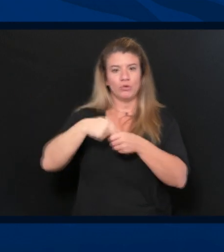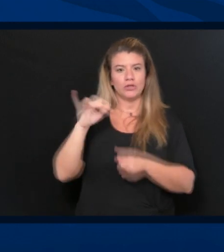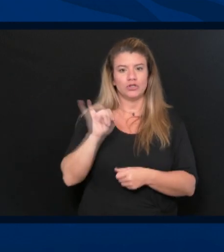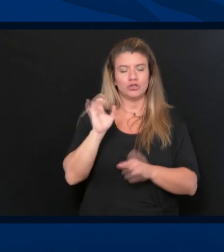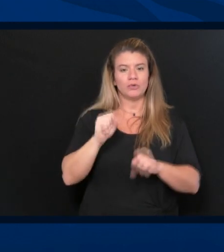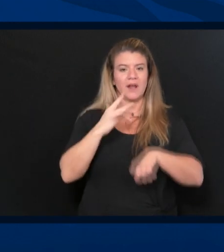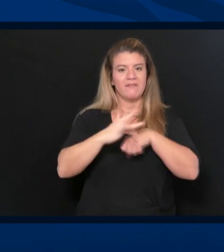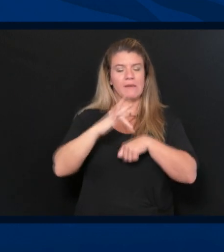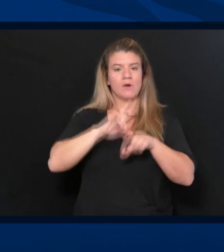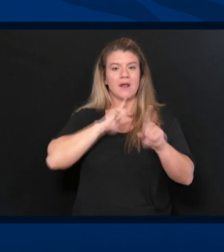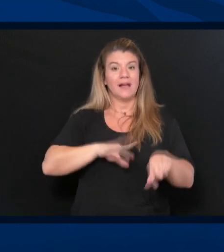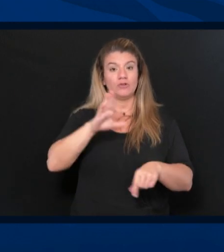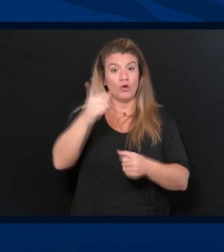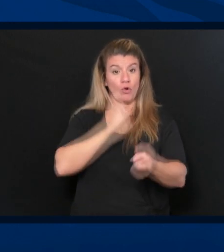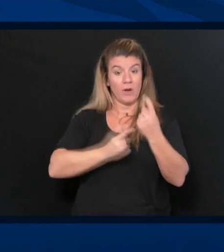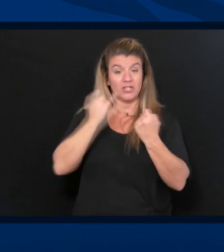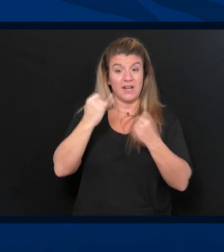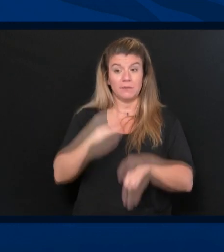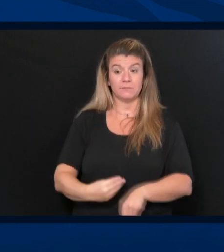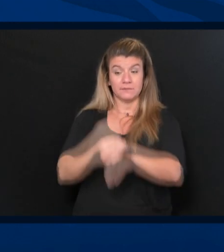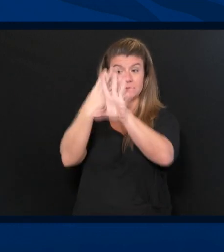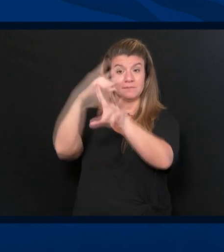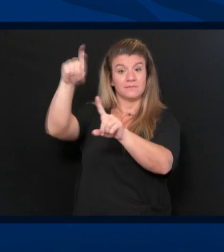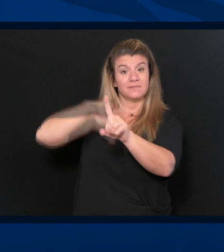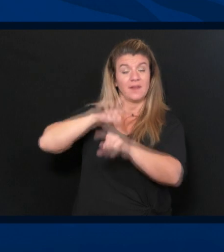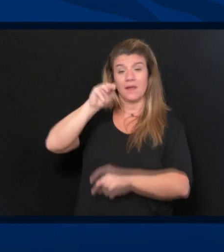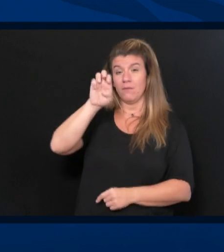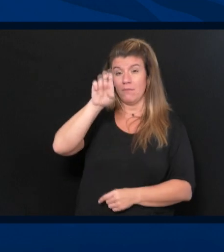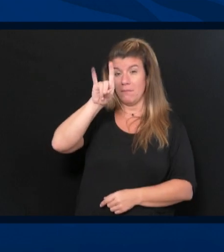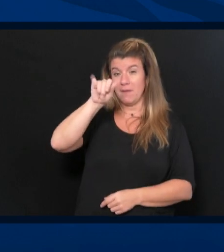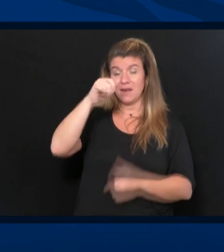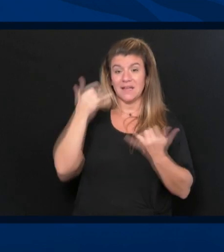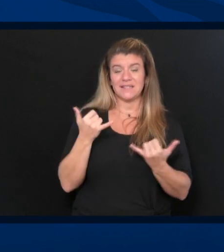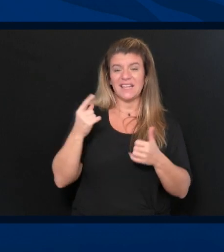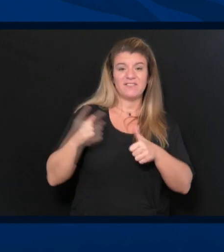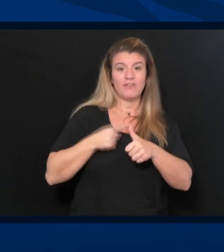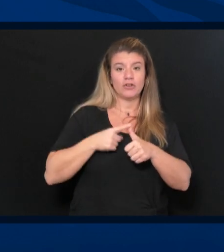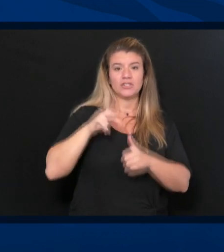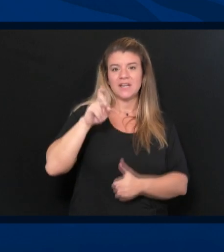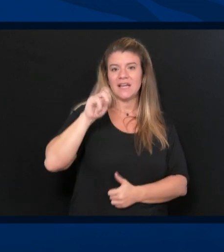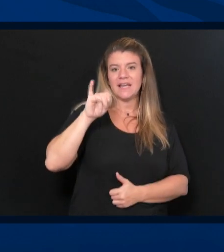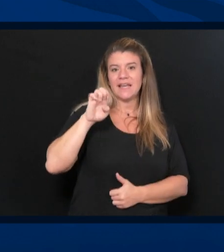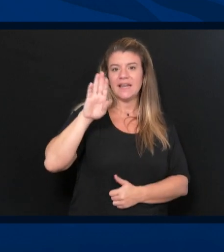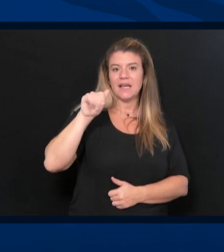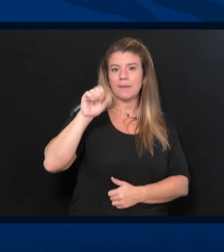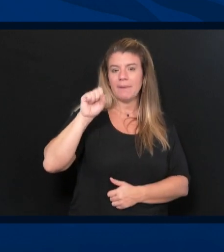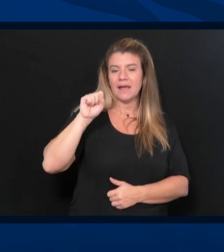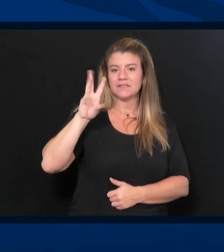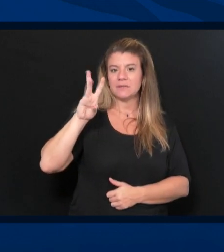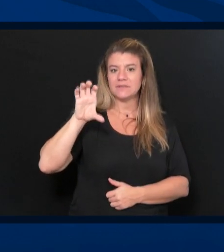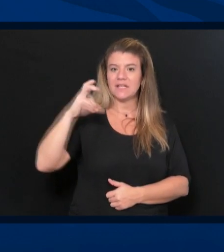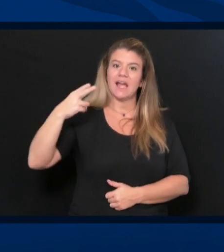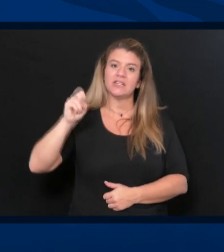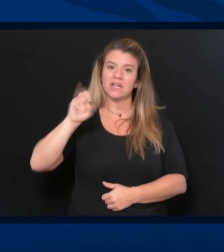for questions. We'll now go to questions from members of the media. The first today from Kenny Bass with WCHS and Fox 11.